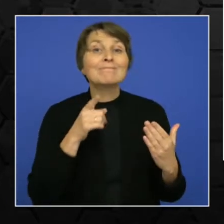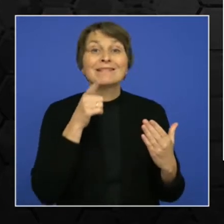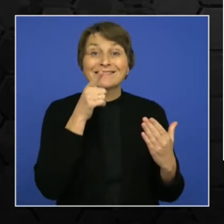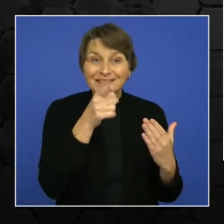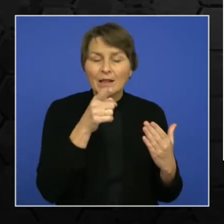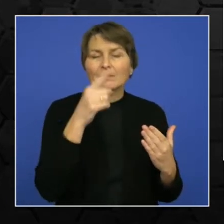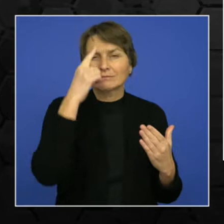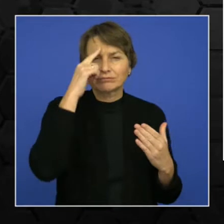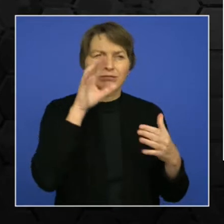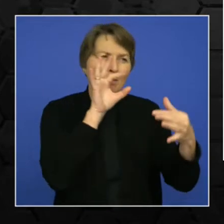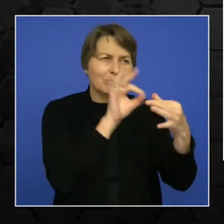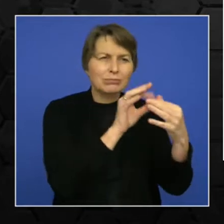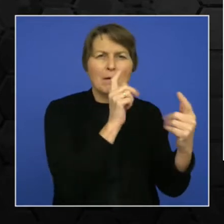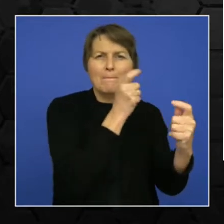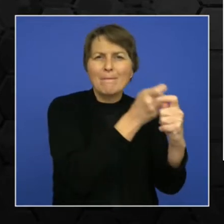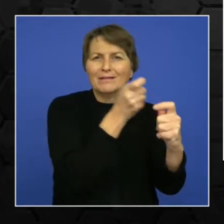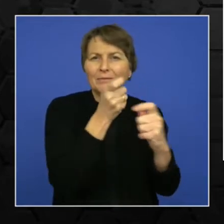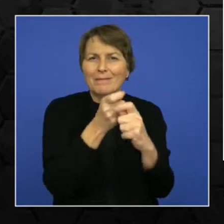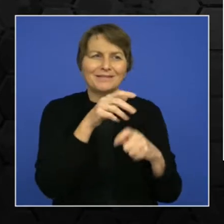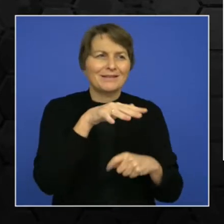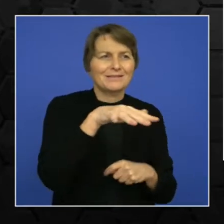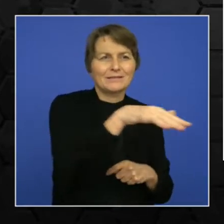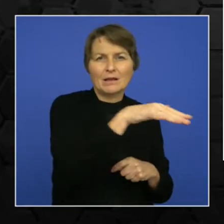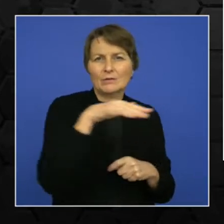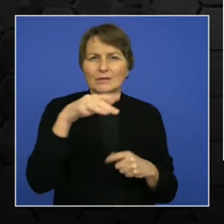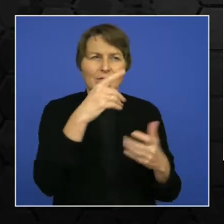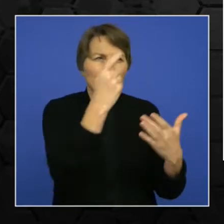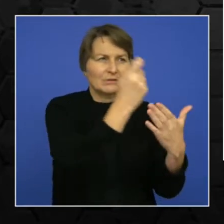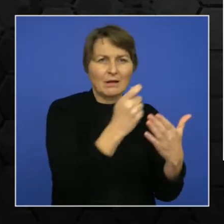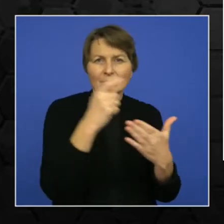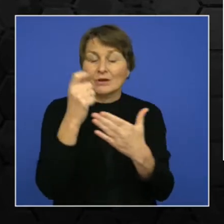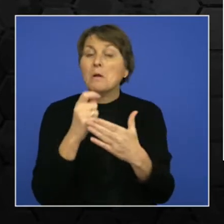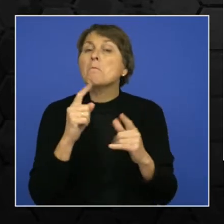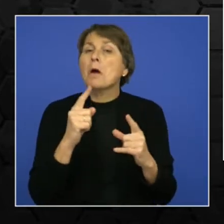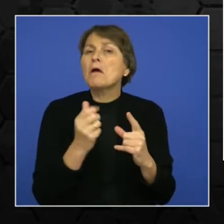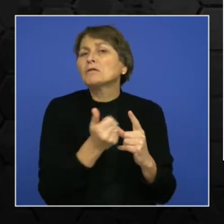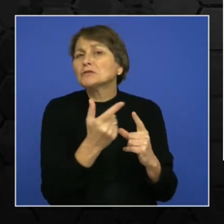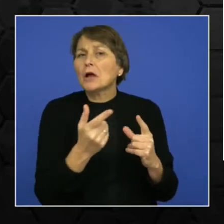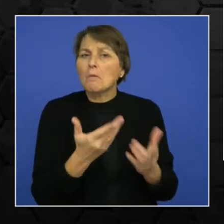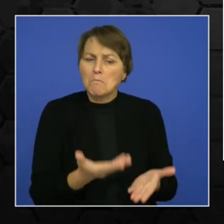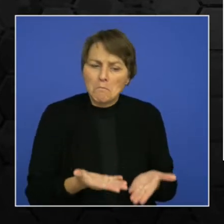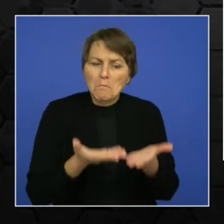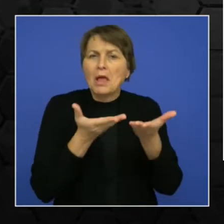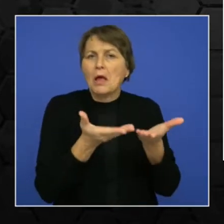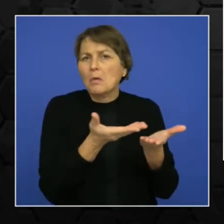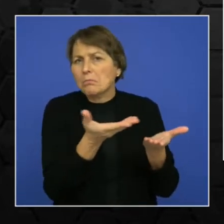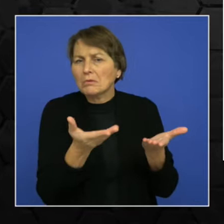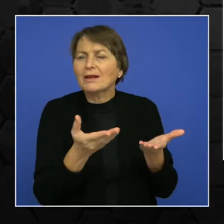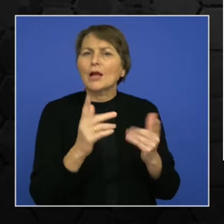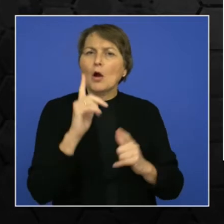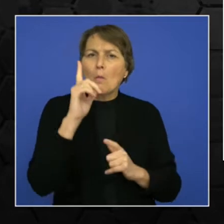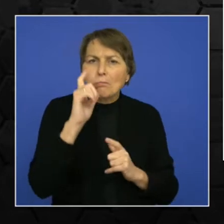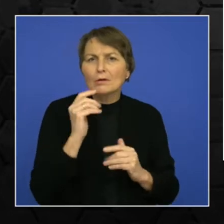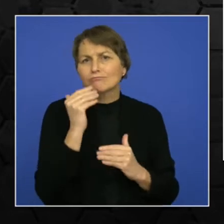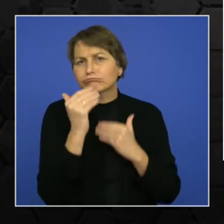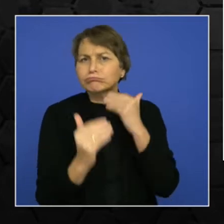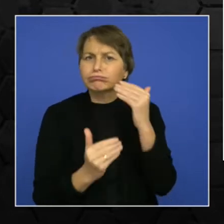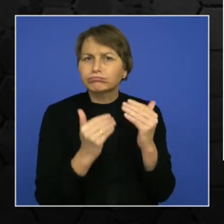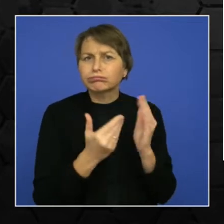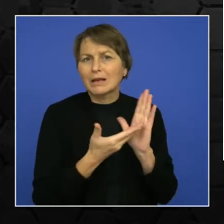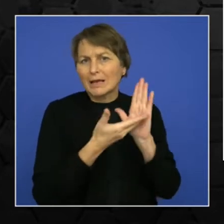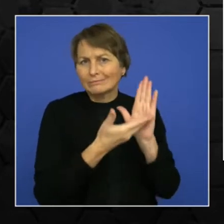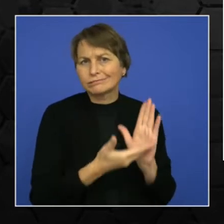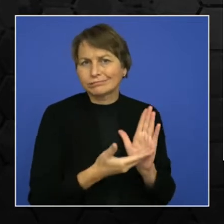But definitely, there are a few starter scenarios for us, which I'll be showing in a while. So there are some default scenarios